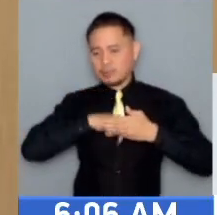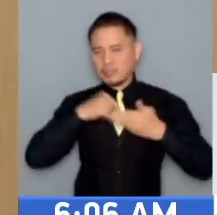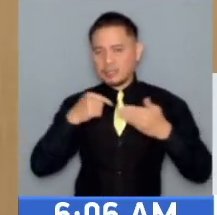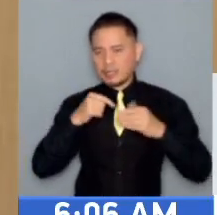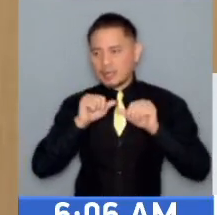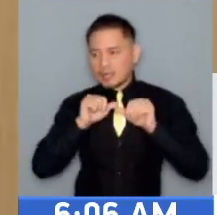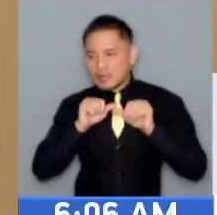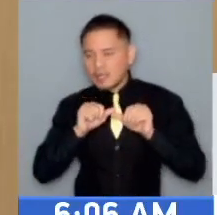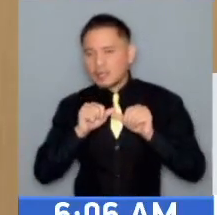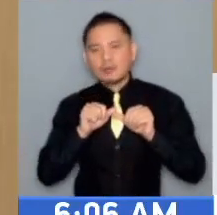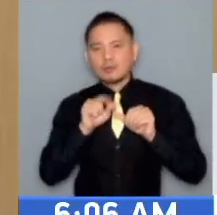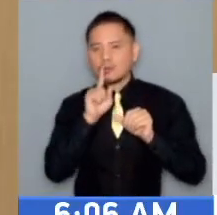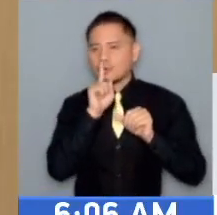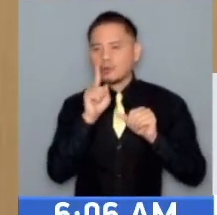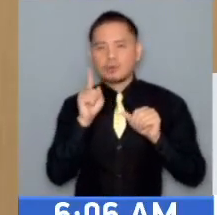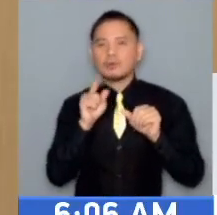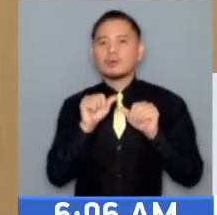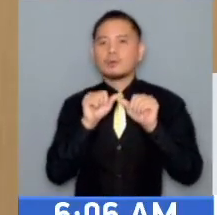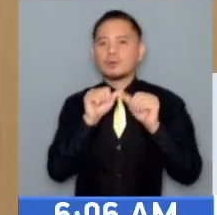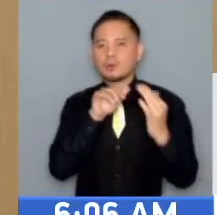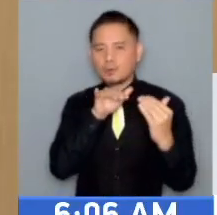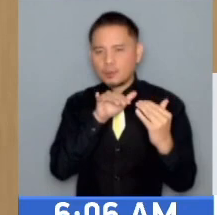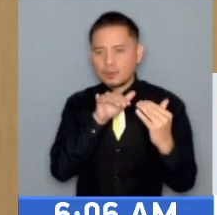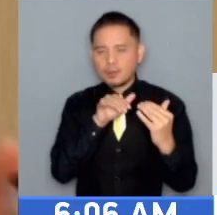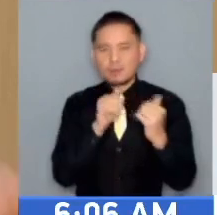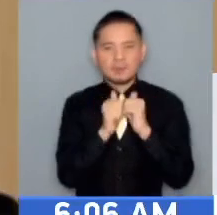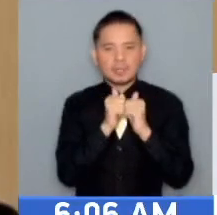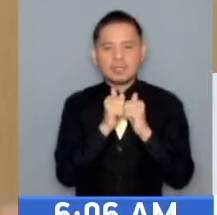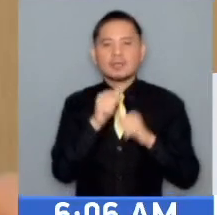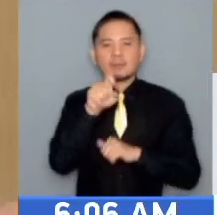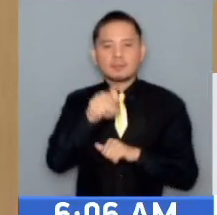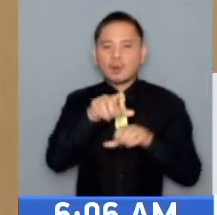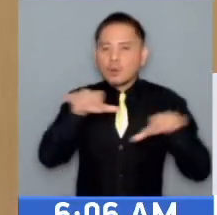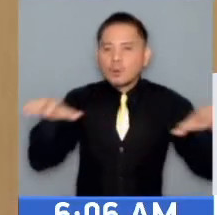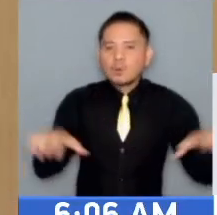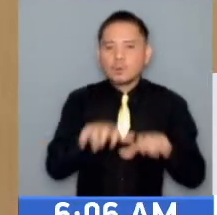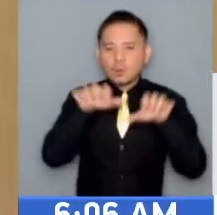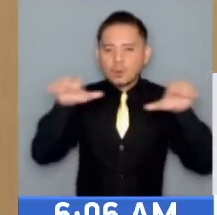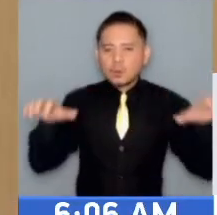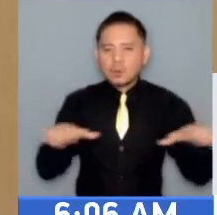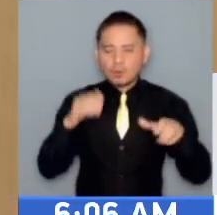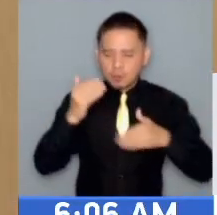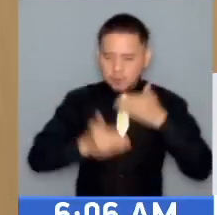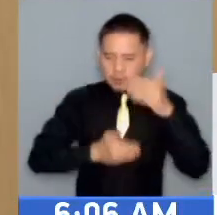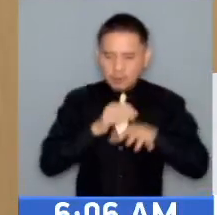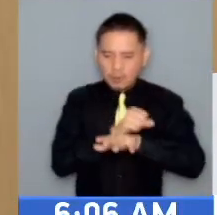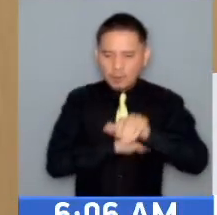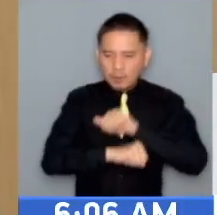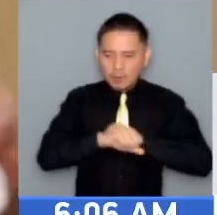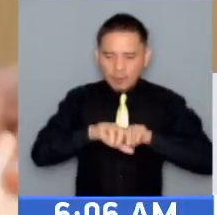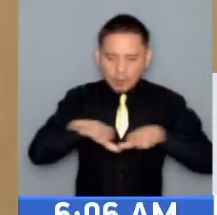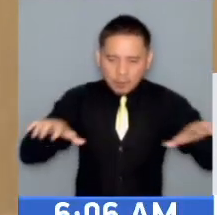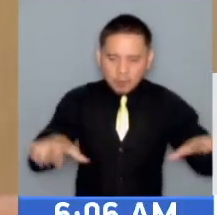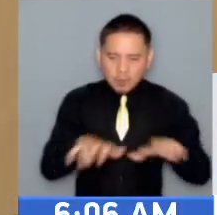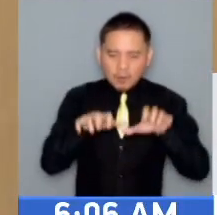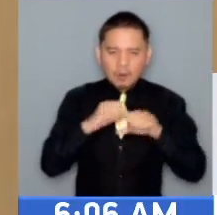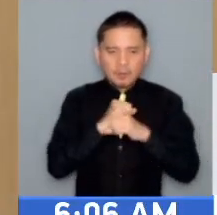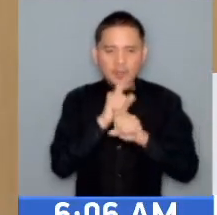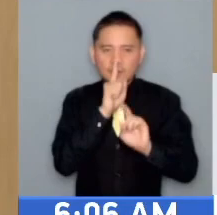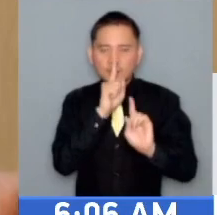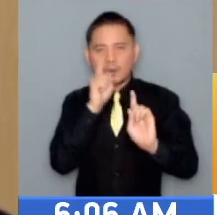there's a lot of work that had to be done in order to reach the end, the light.